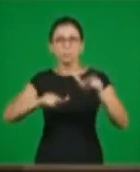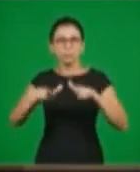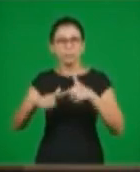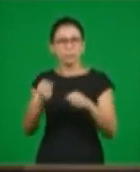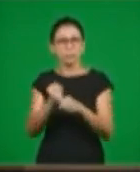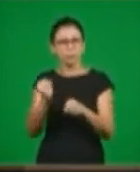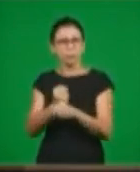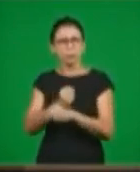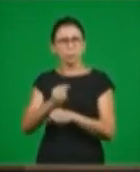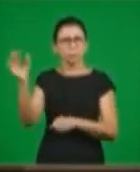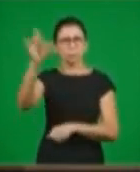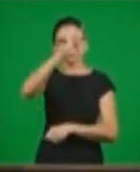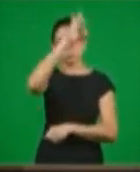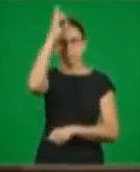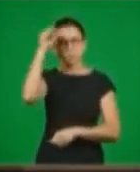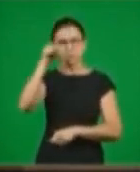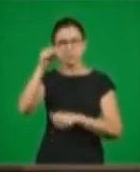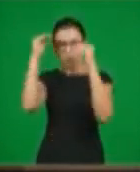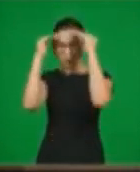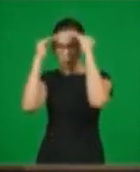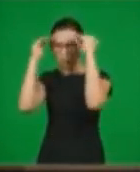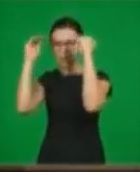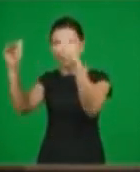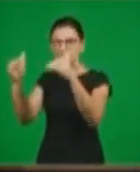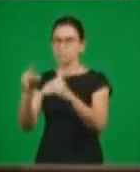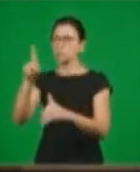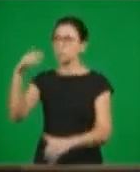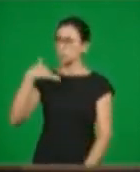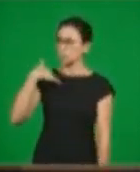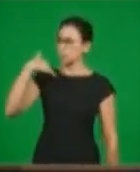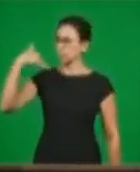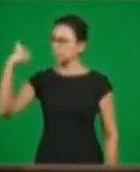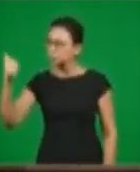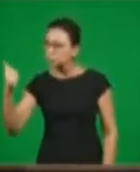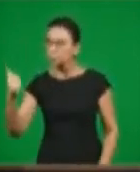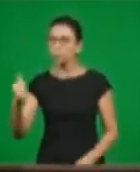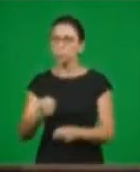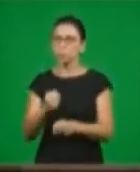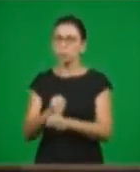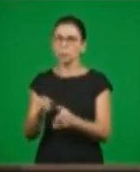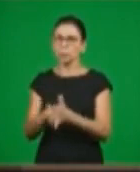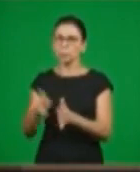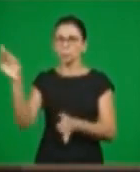Lord, it is done. It is actually put in work.